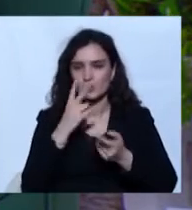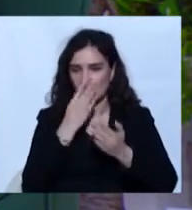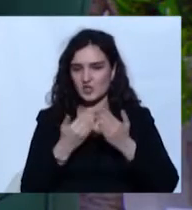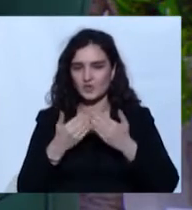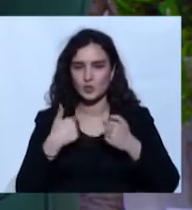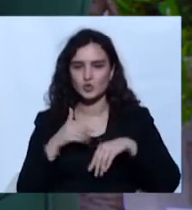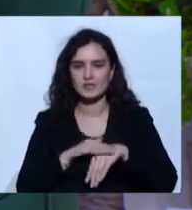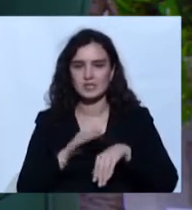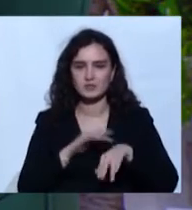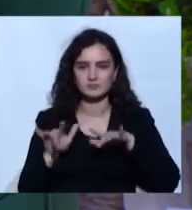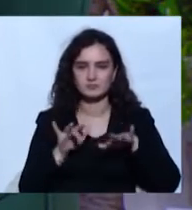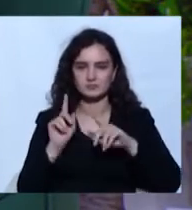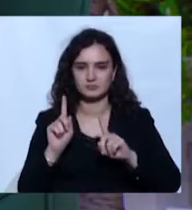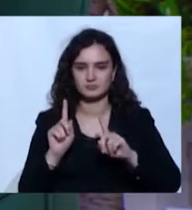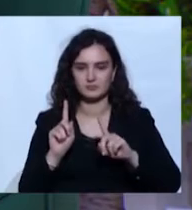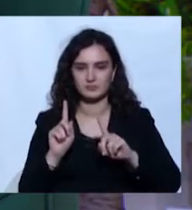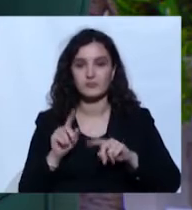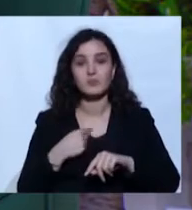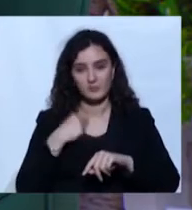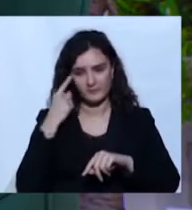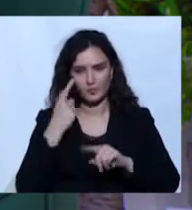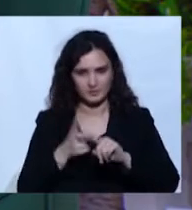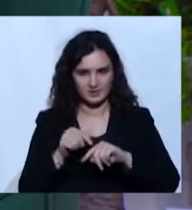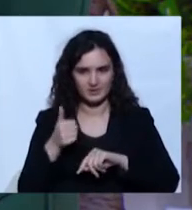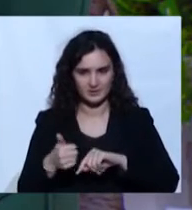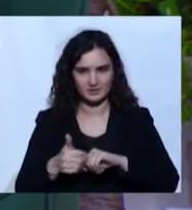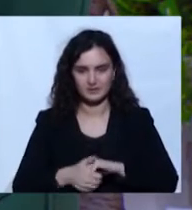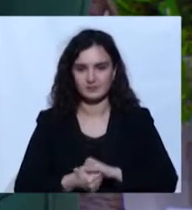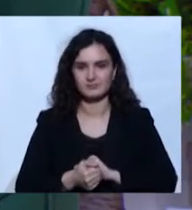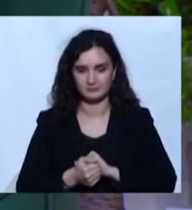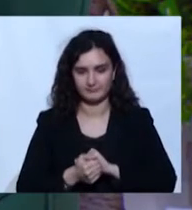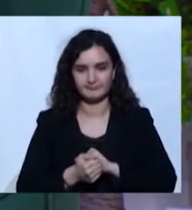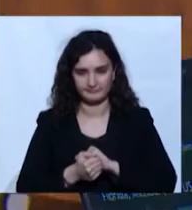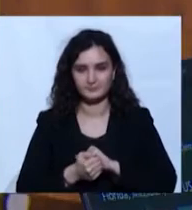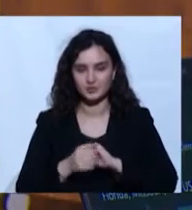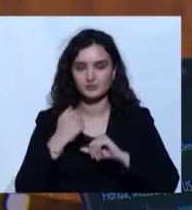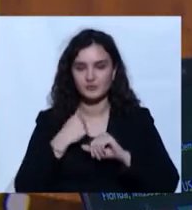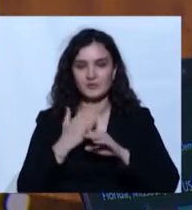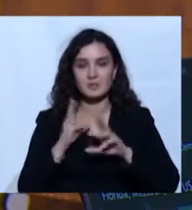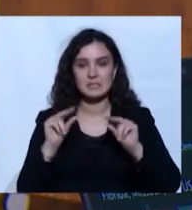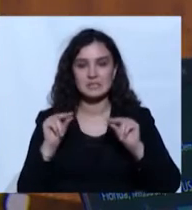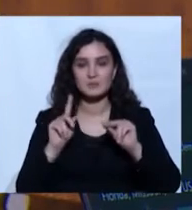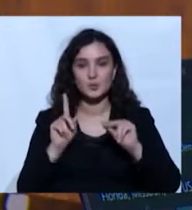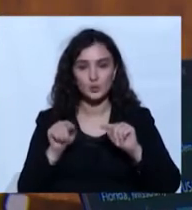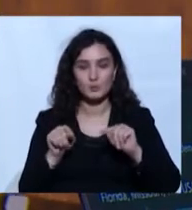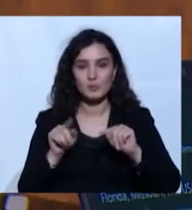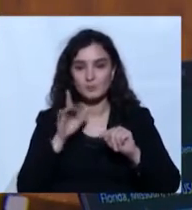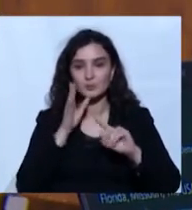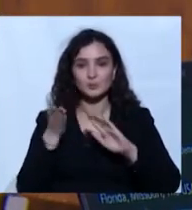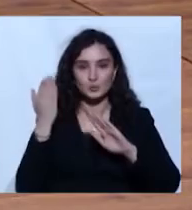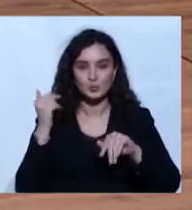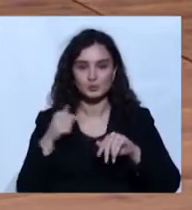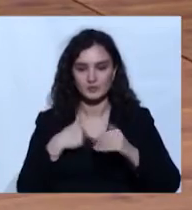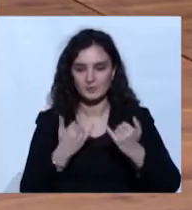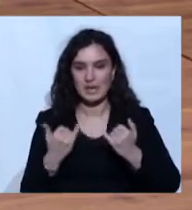them mercy. We should show them kindness. And I think that's beautiful. I think we're lucky to have come so far from